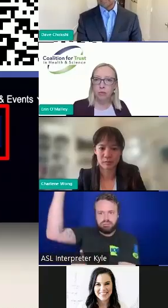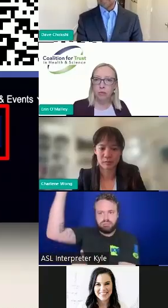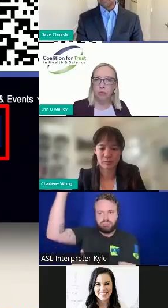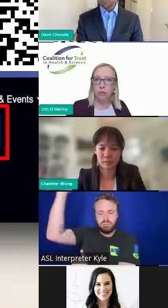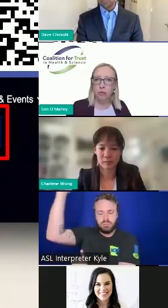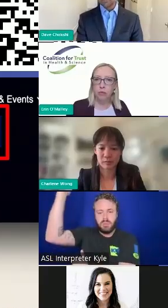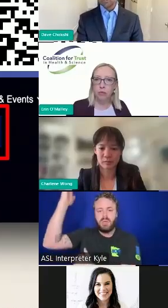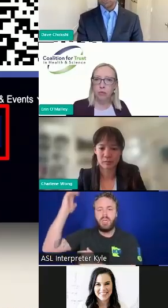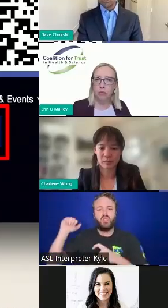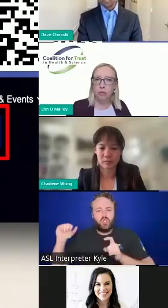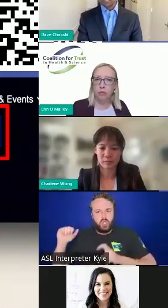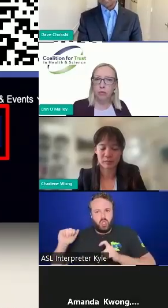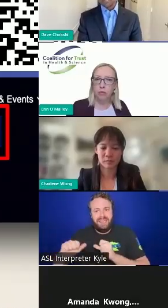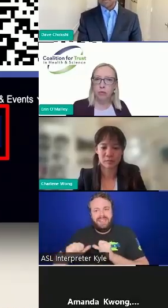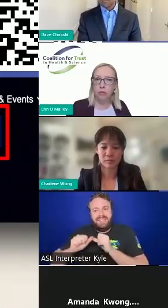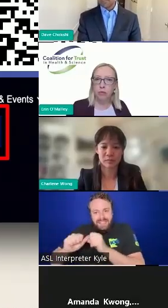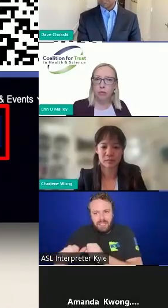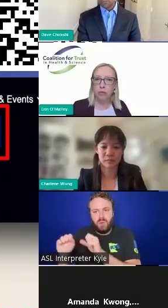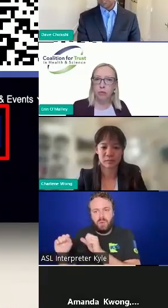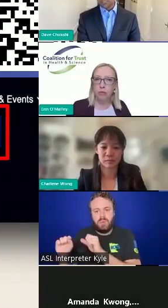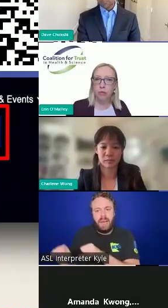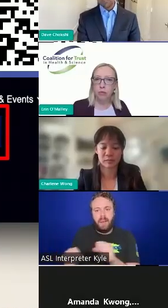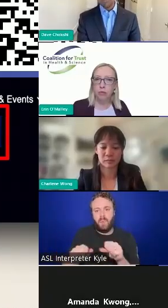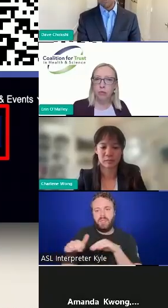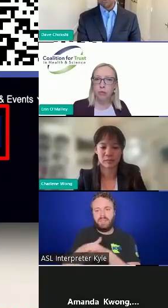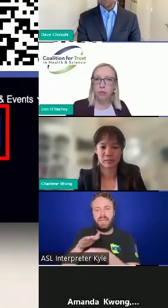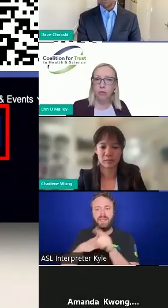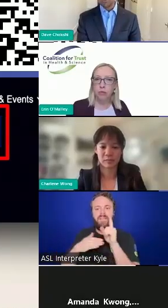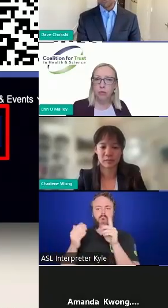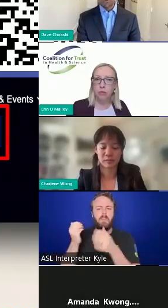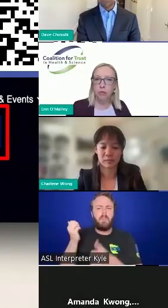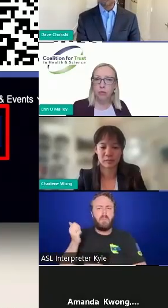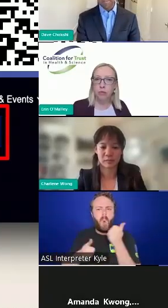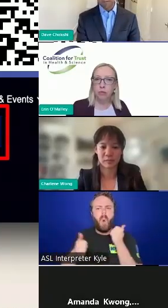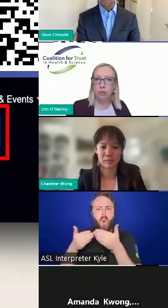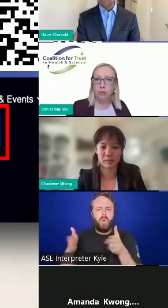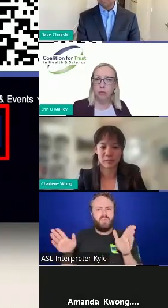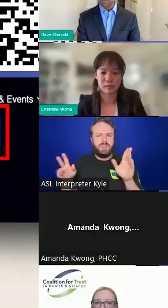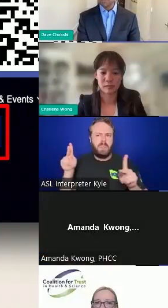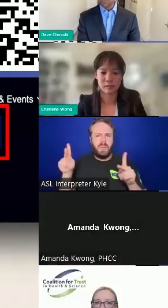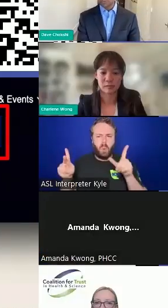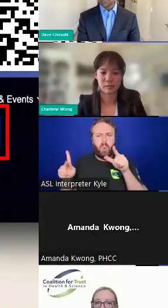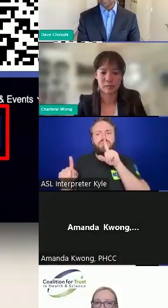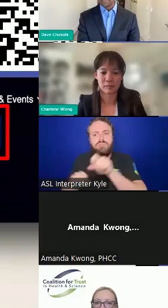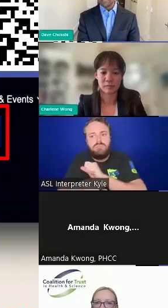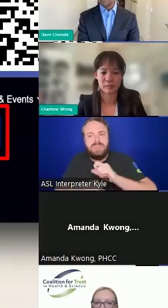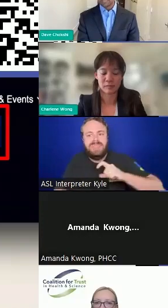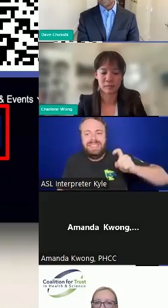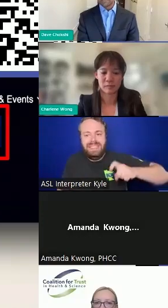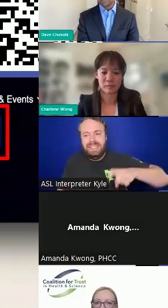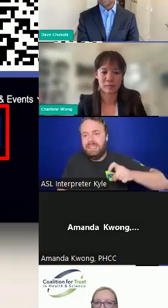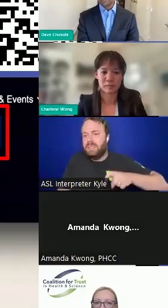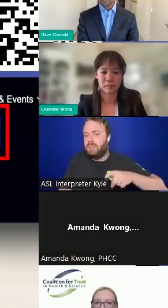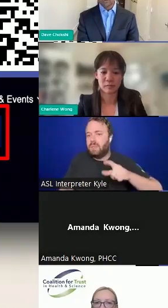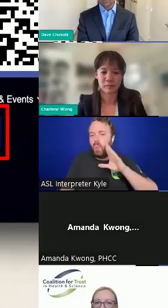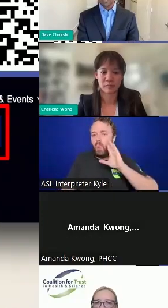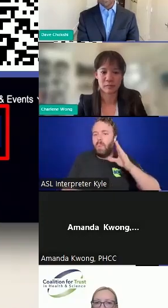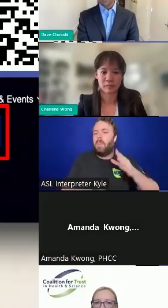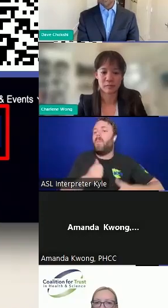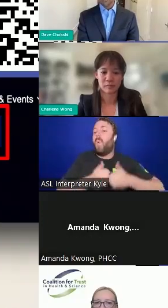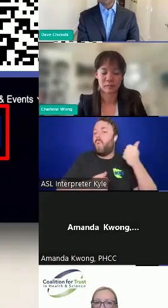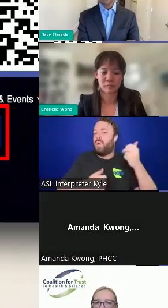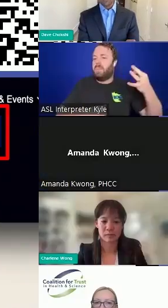relatively accessible to the people who will most benefit from COVID-19 vaccines.